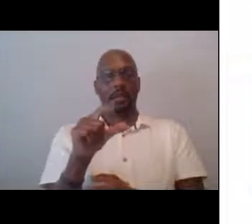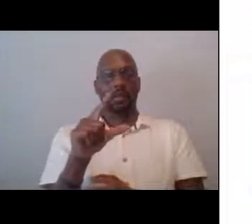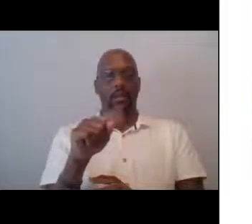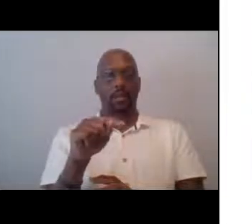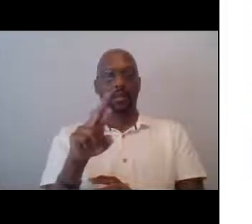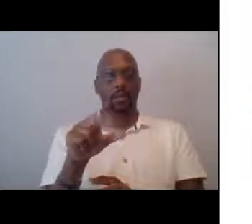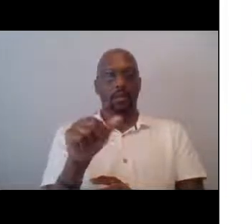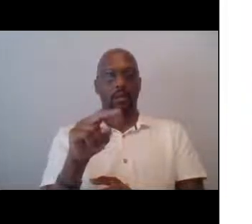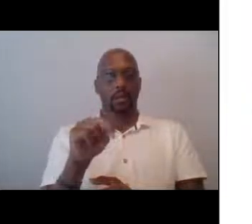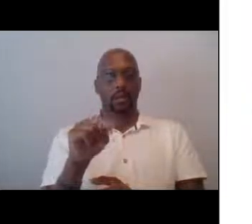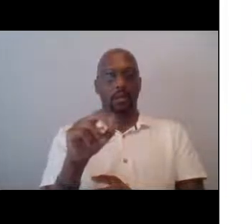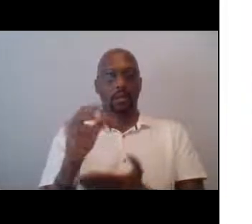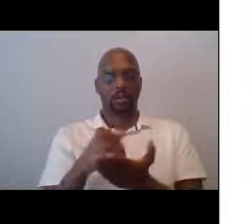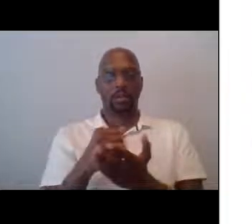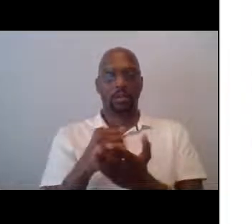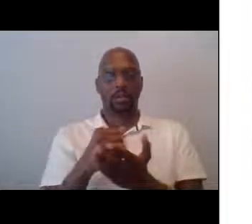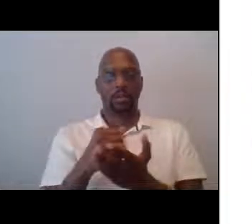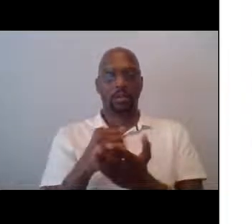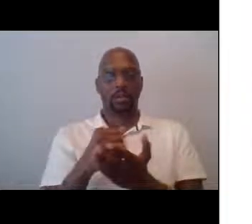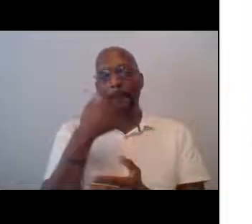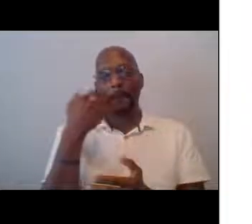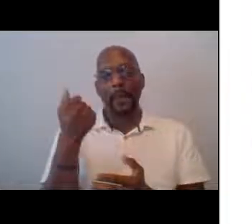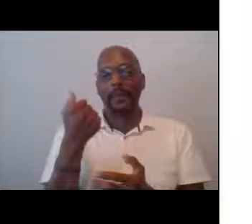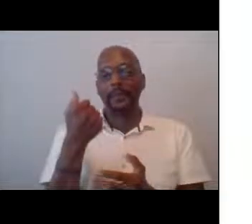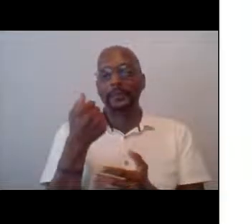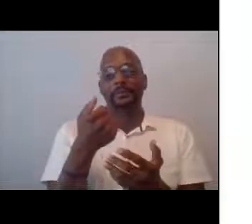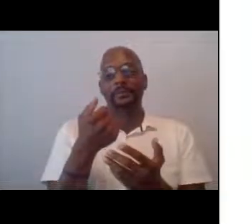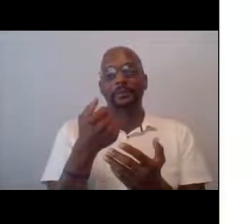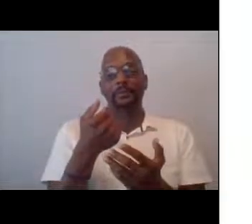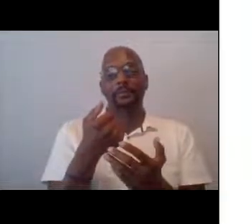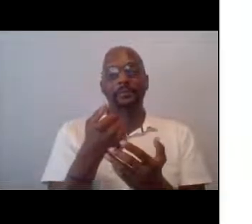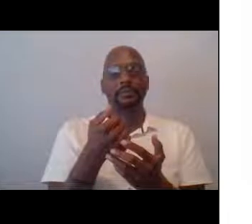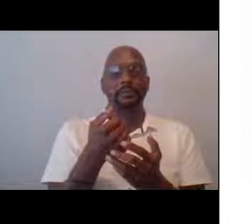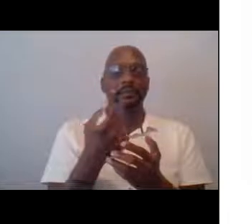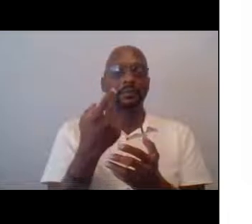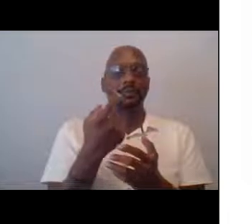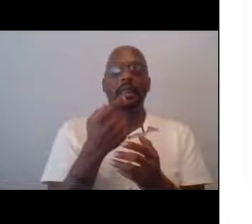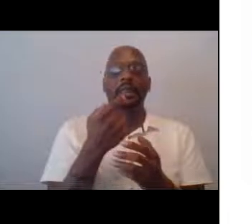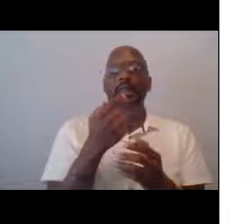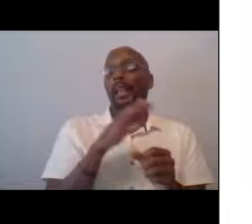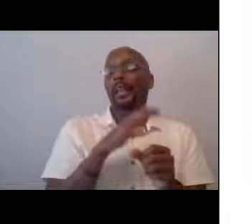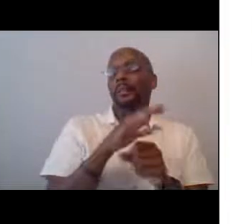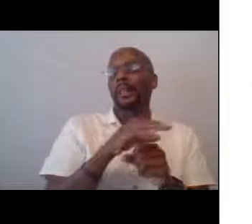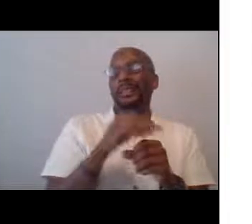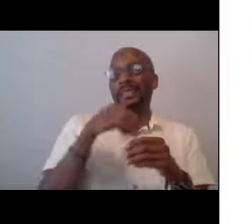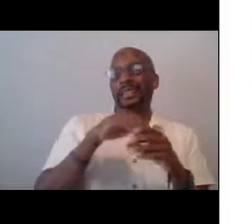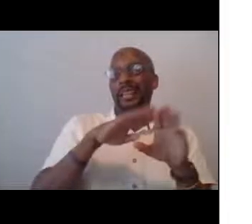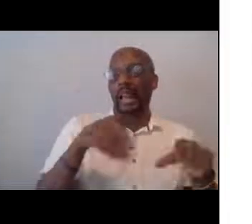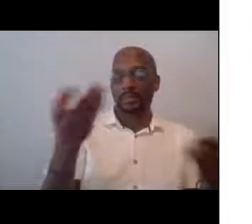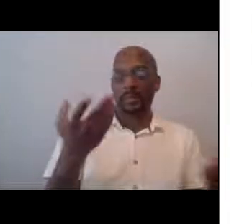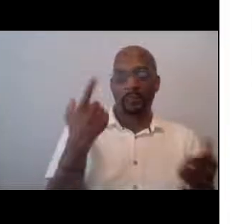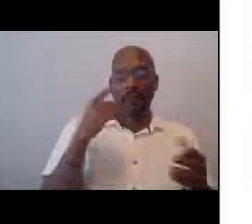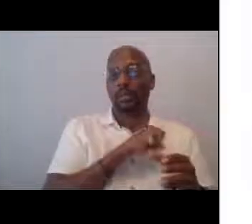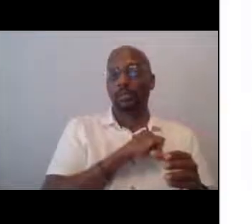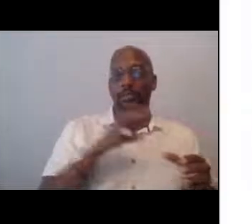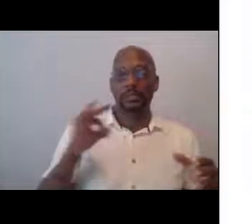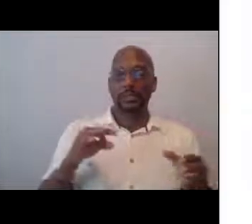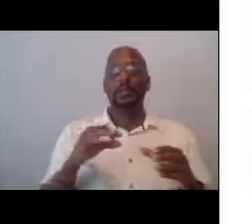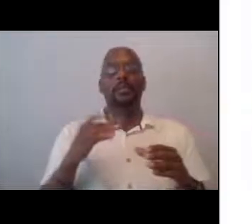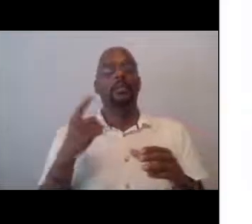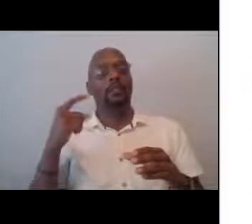Without a Consultant. This campaign was completely done in-house with our own staff for the department's communication